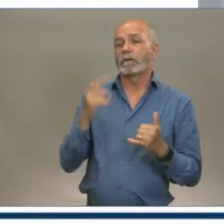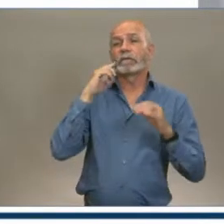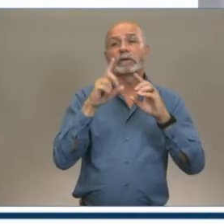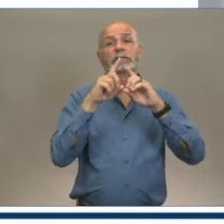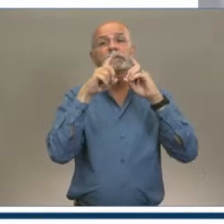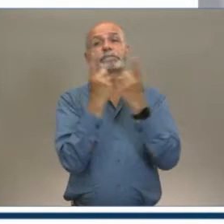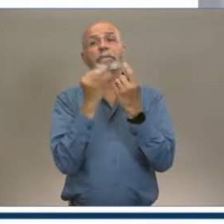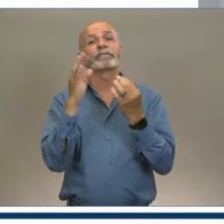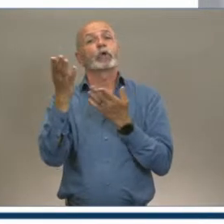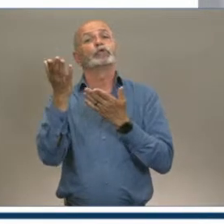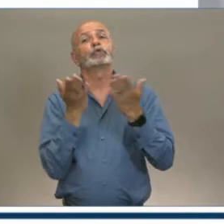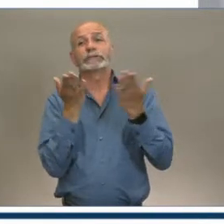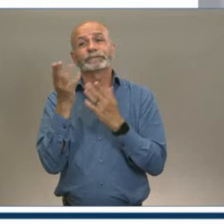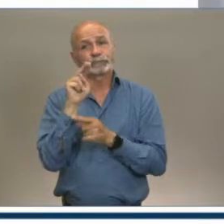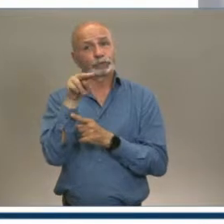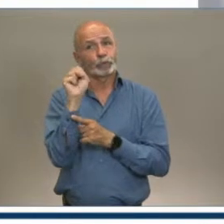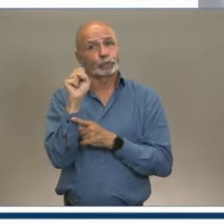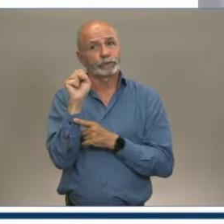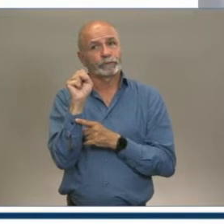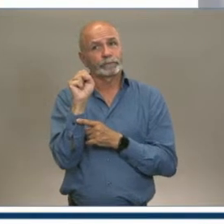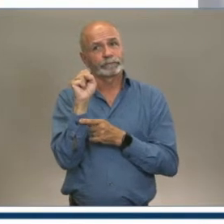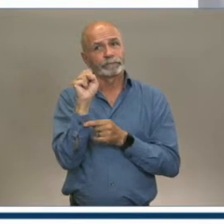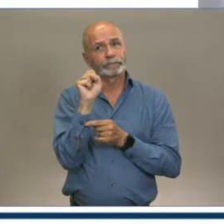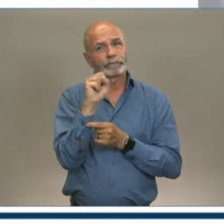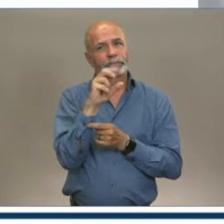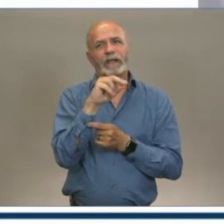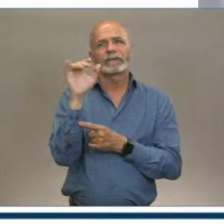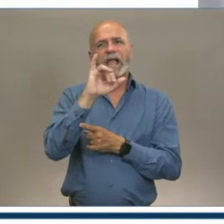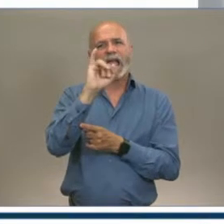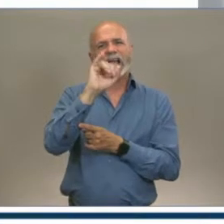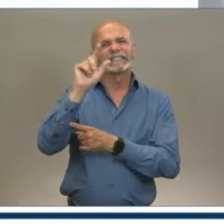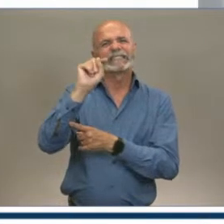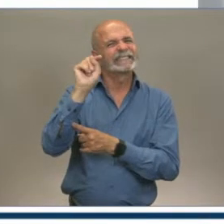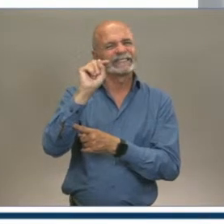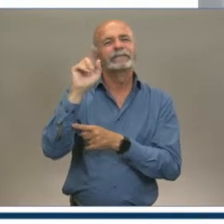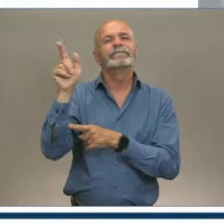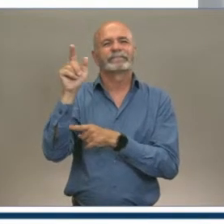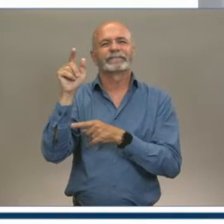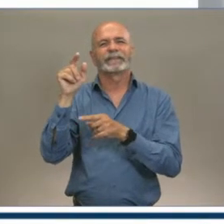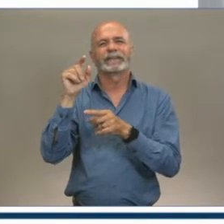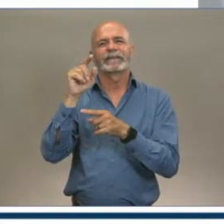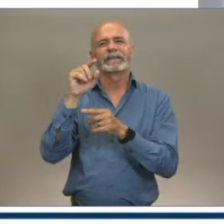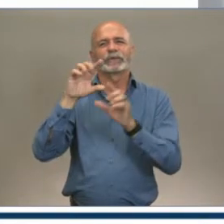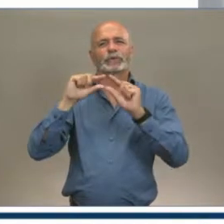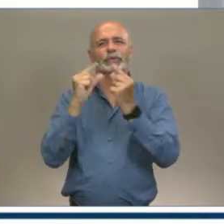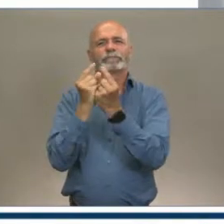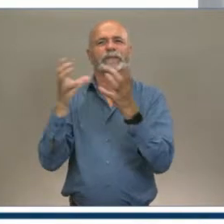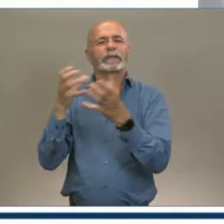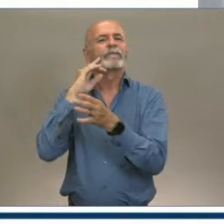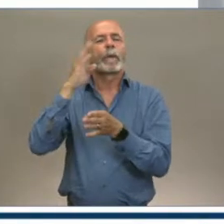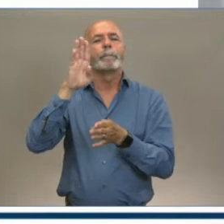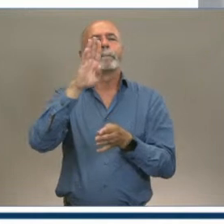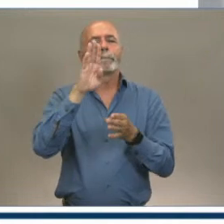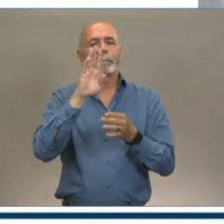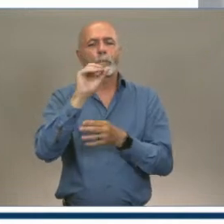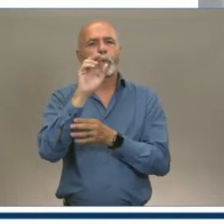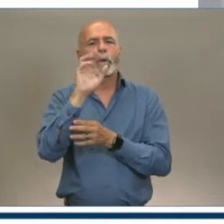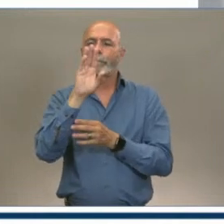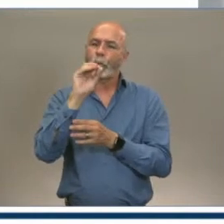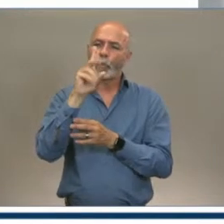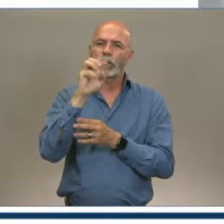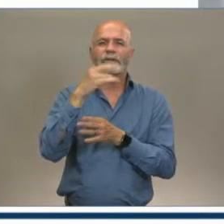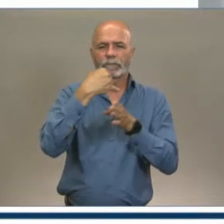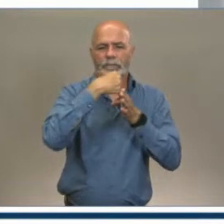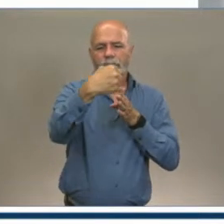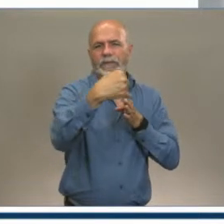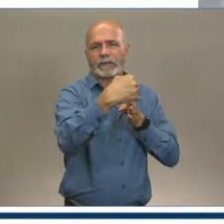Nova Scotia and our IT groups and border control. We're continuously looking at how we have some system